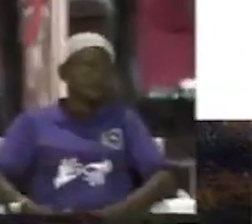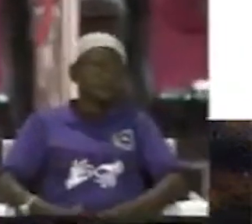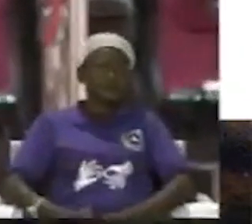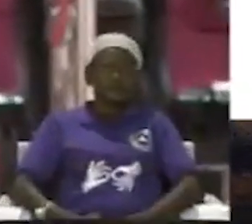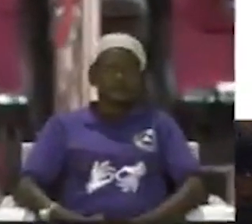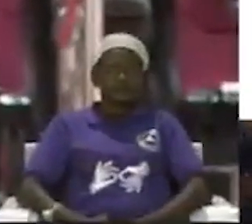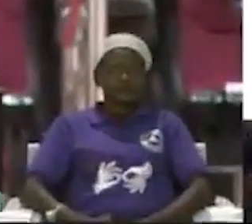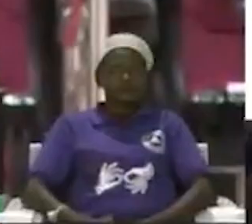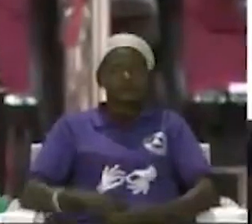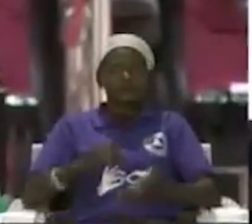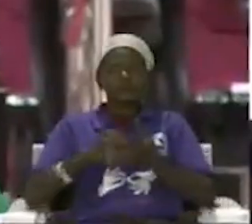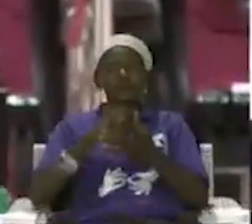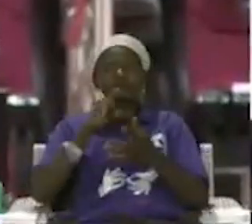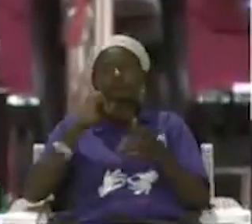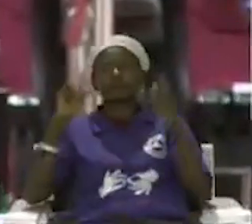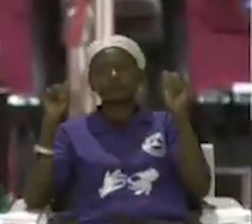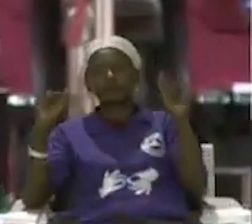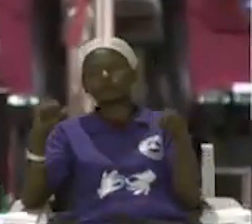It is possible